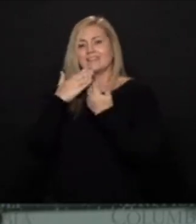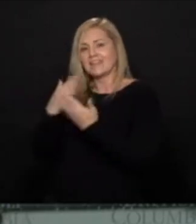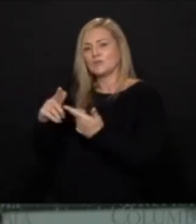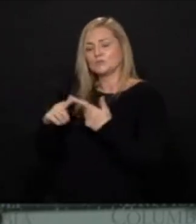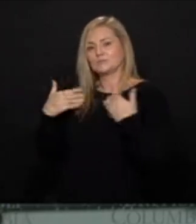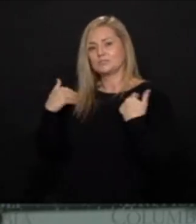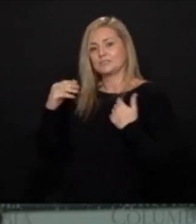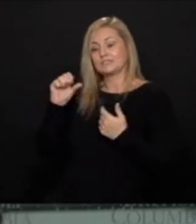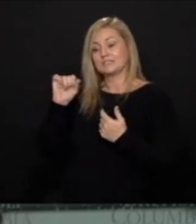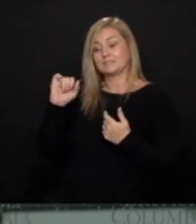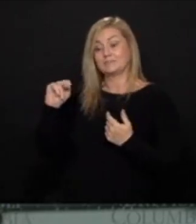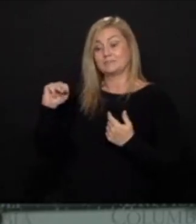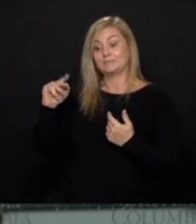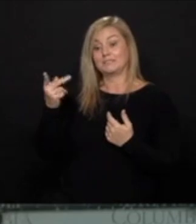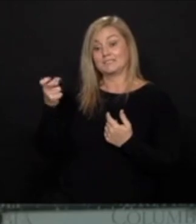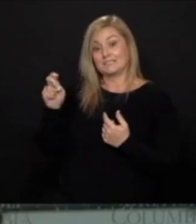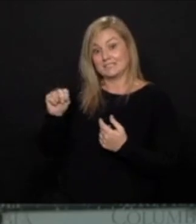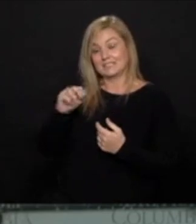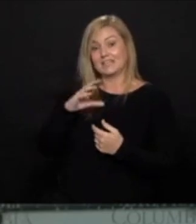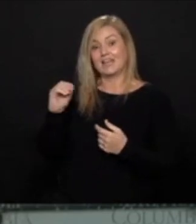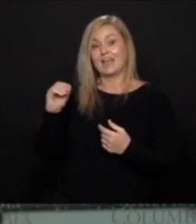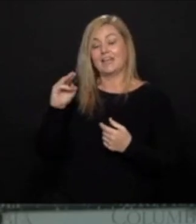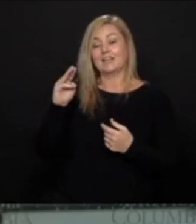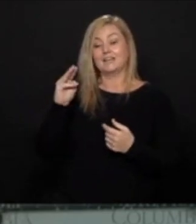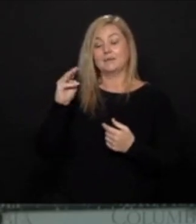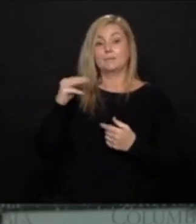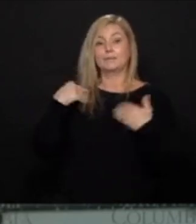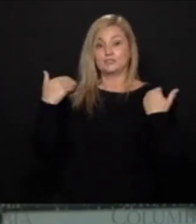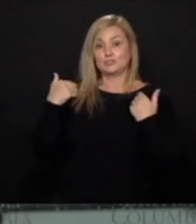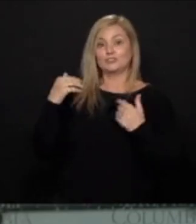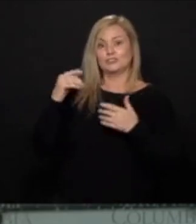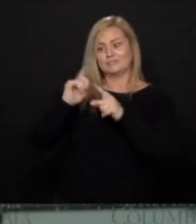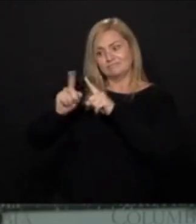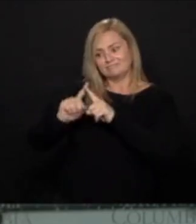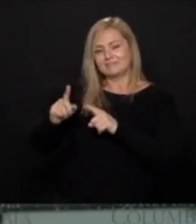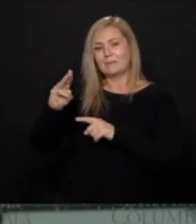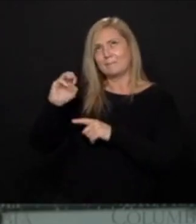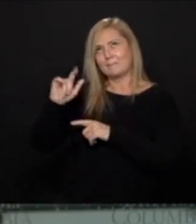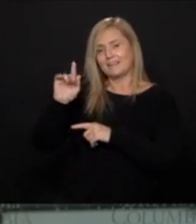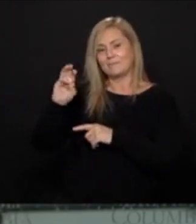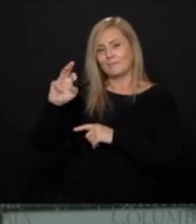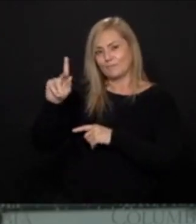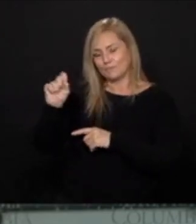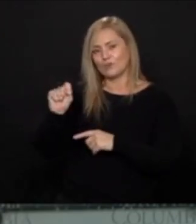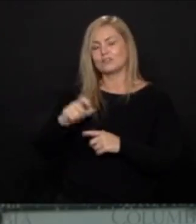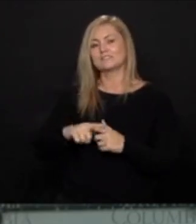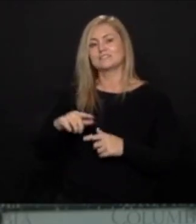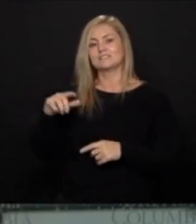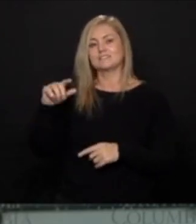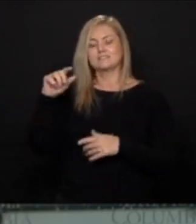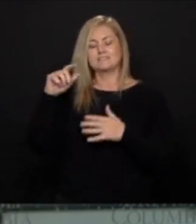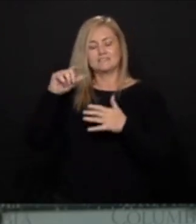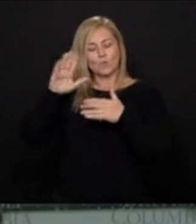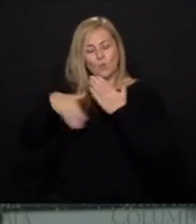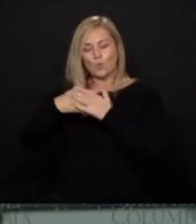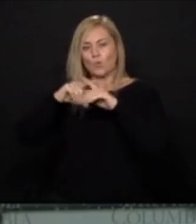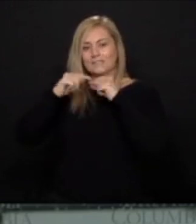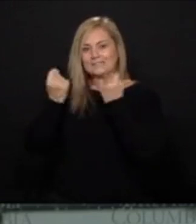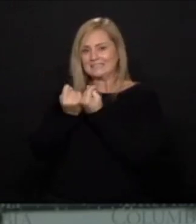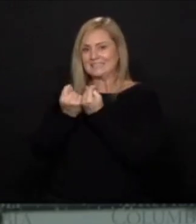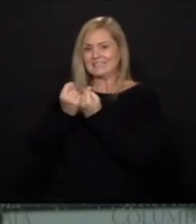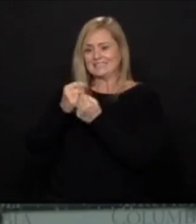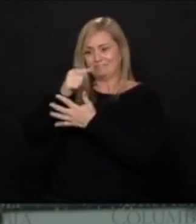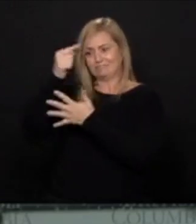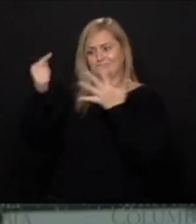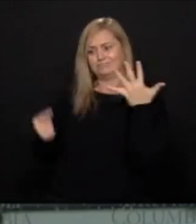Minister Simpson and Farnworth, and also Minister Selina Robinson and Minister Melanie Mark, and the entire team that has